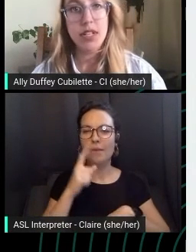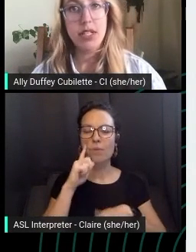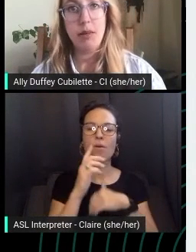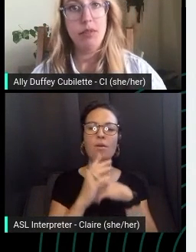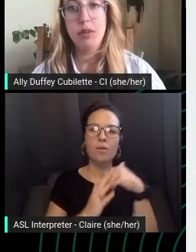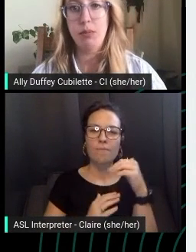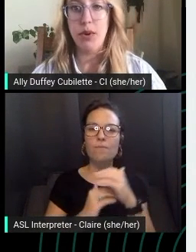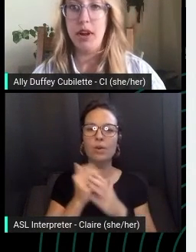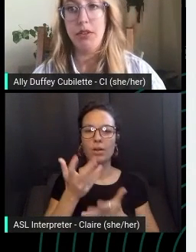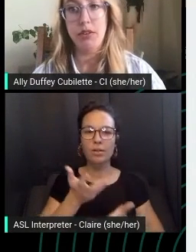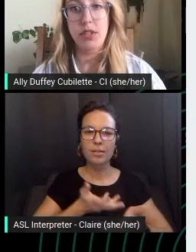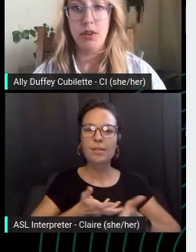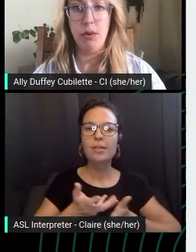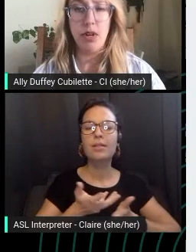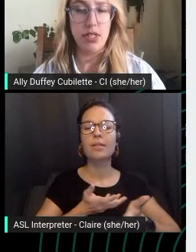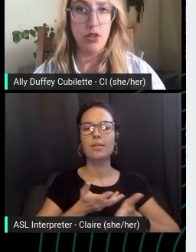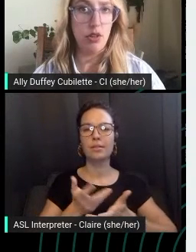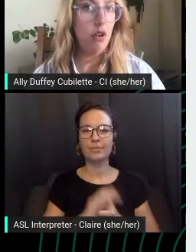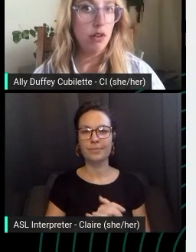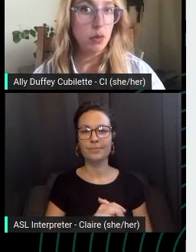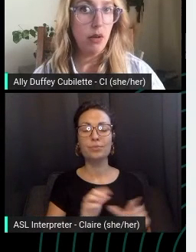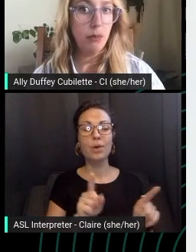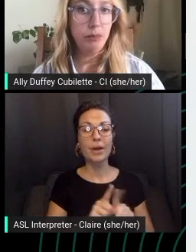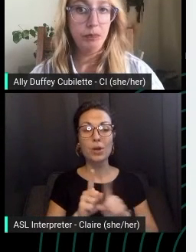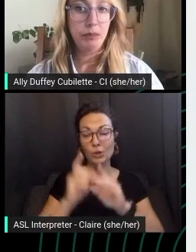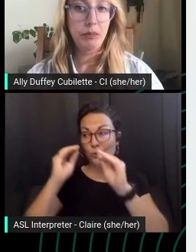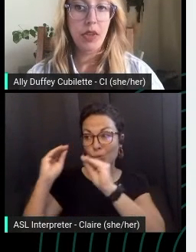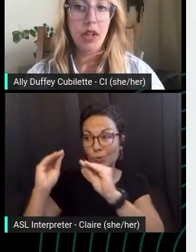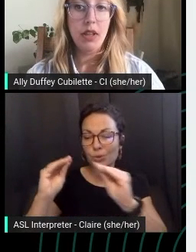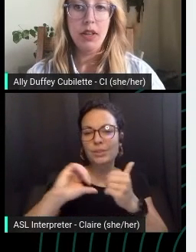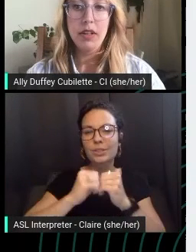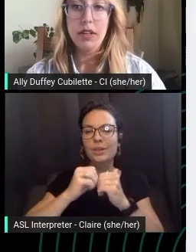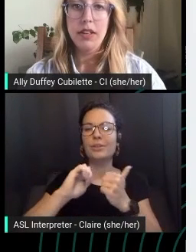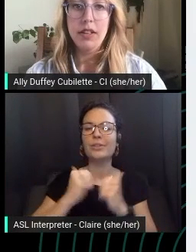also take time to bring others in your organization along as well.